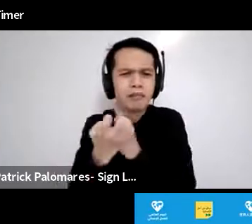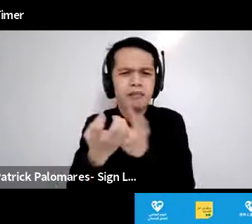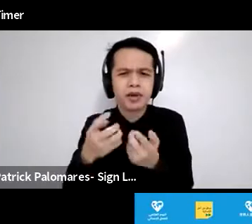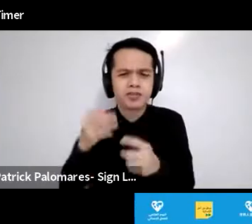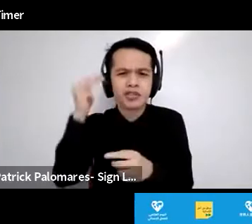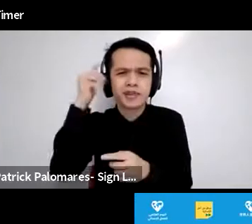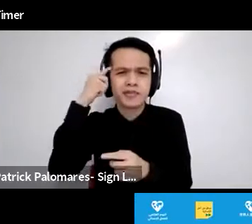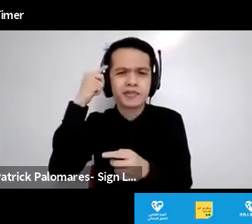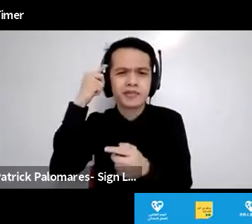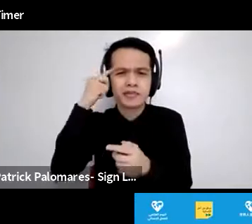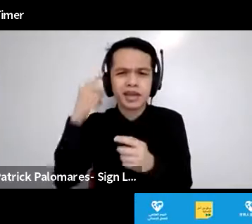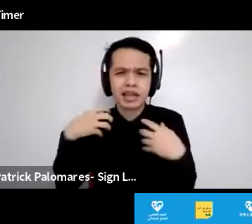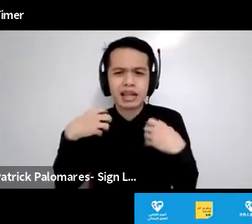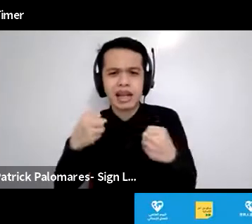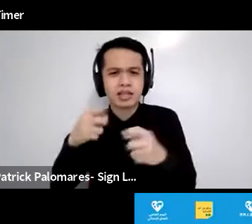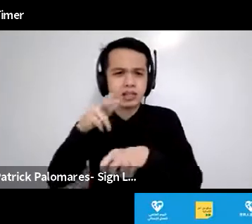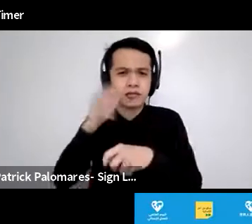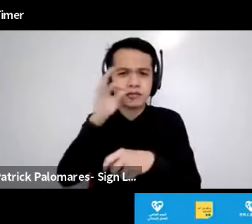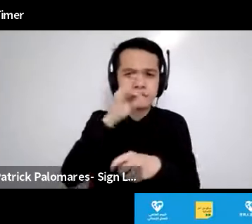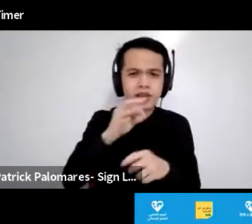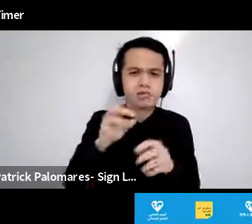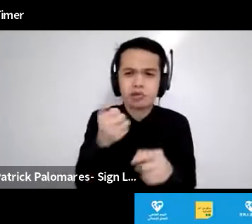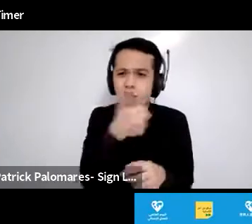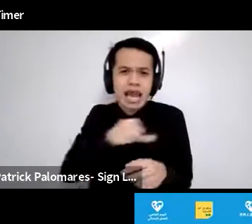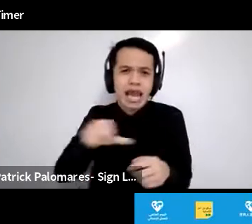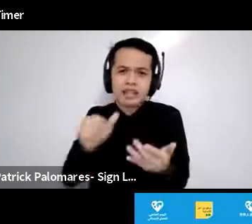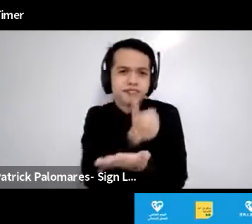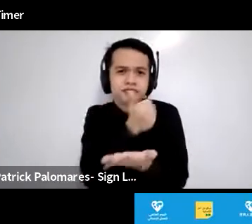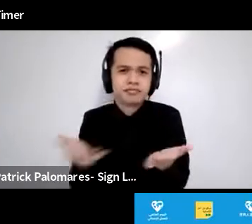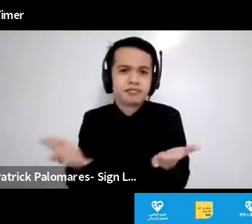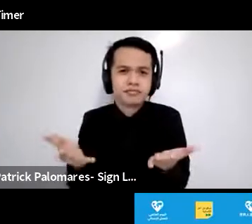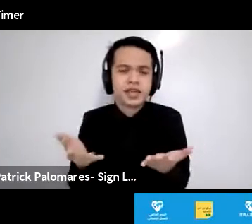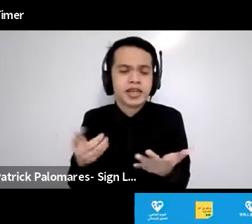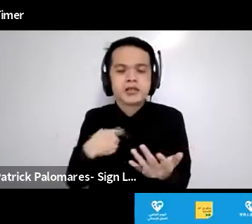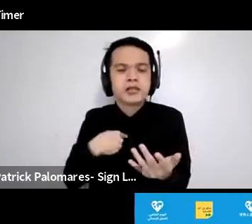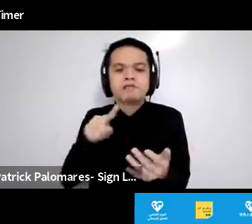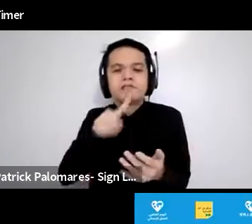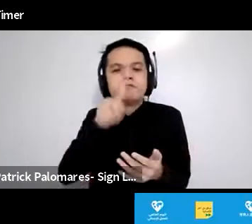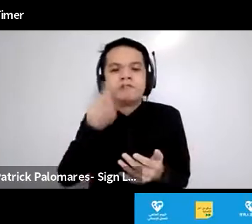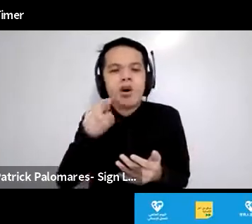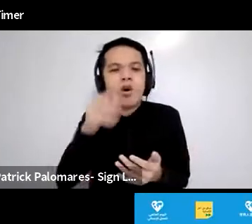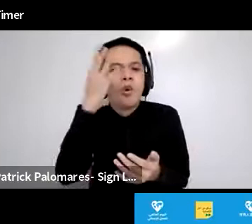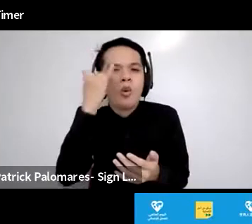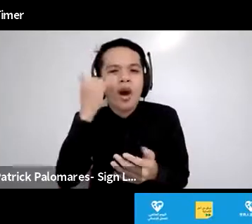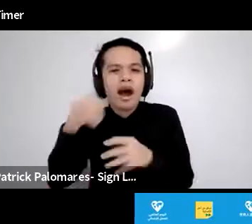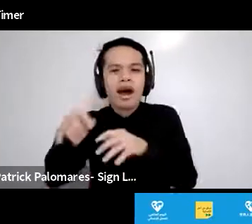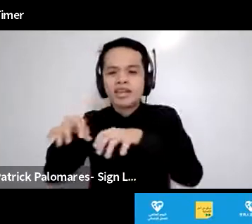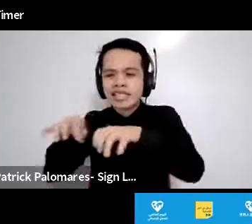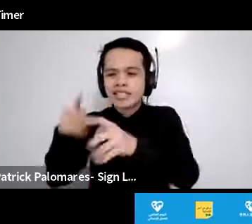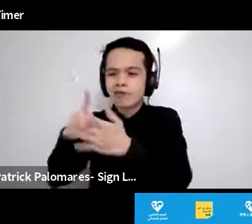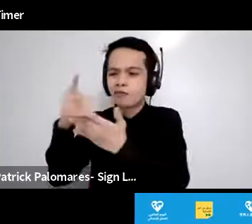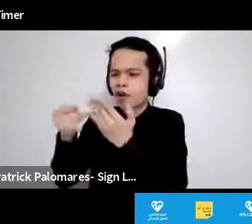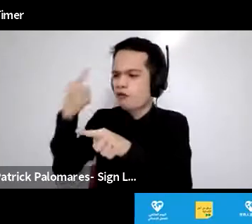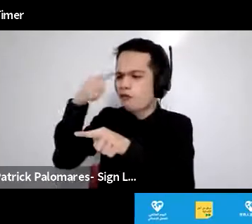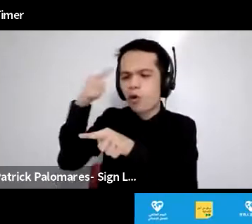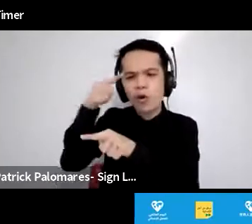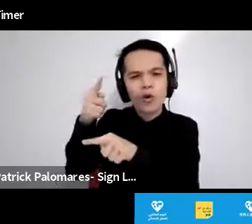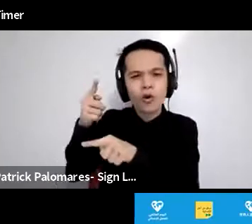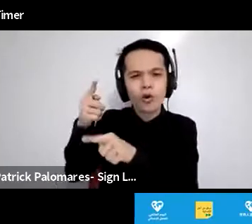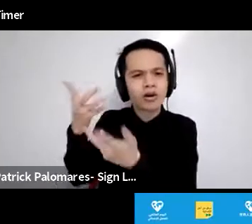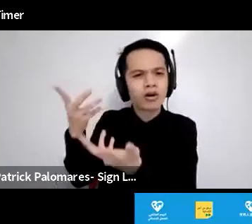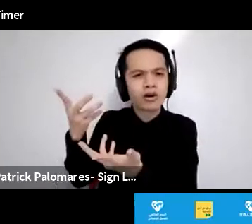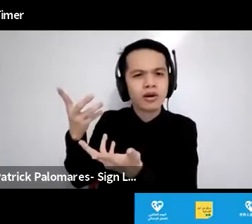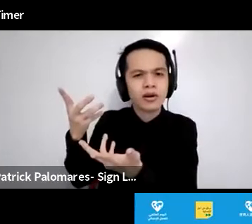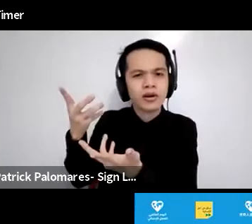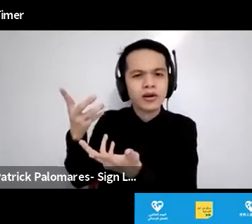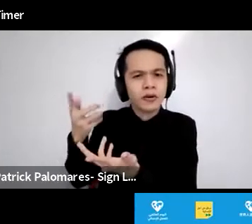our Filipinos, or anything. And really, the question here is, why are we doing these projects? Are they